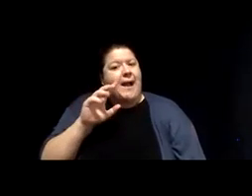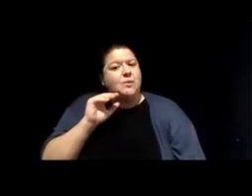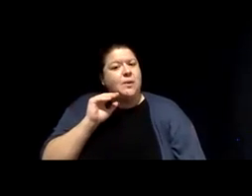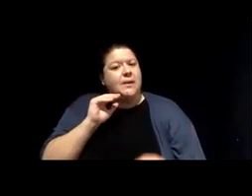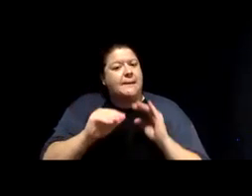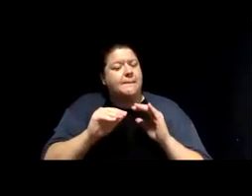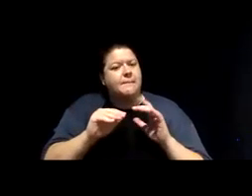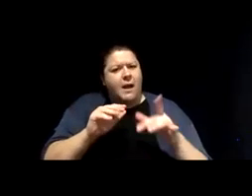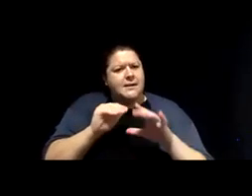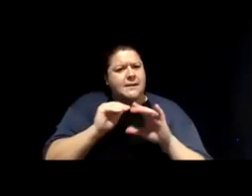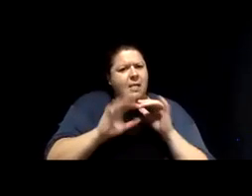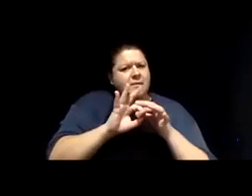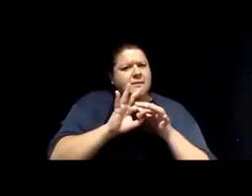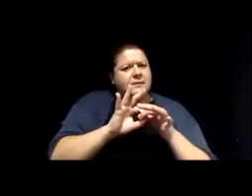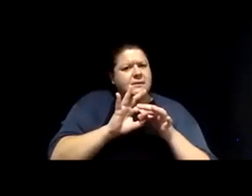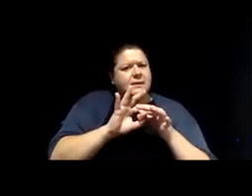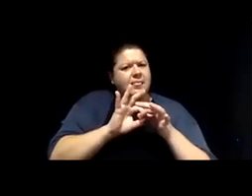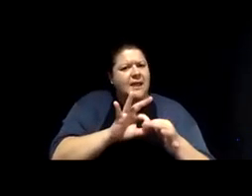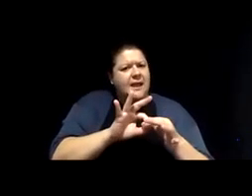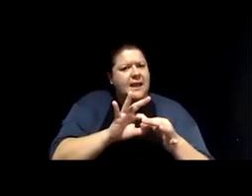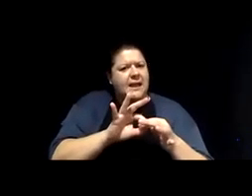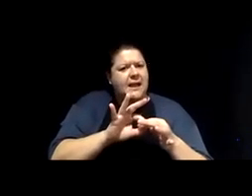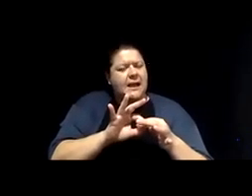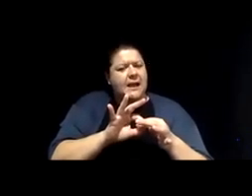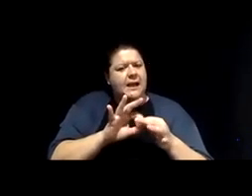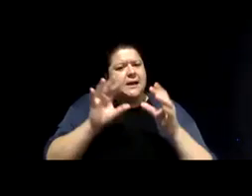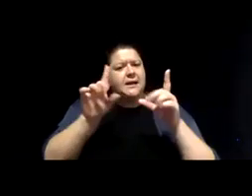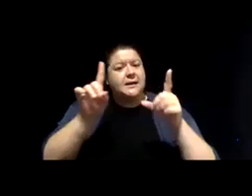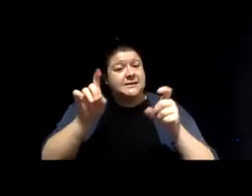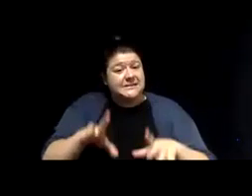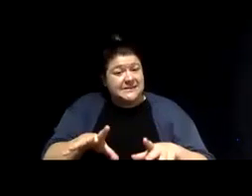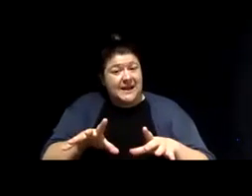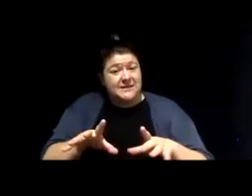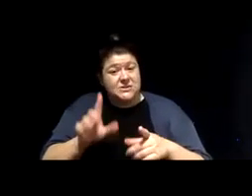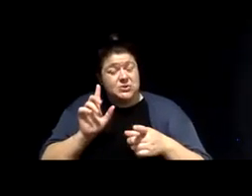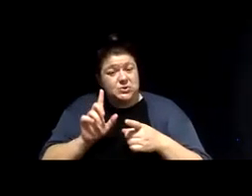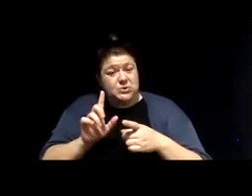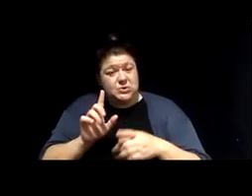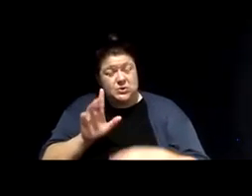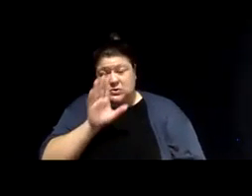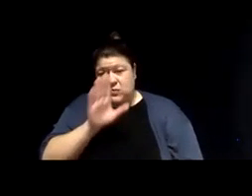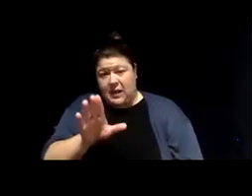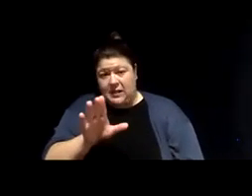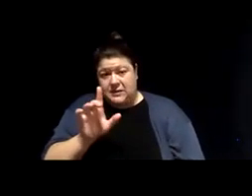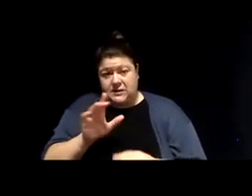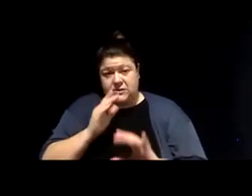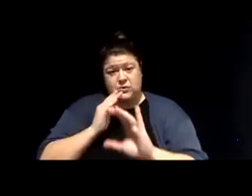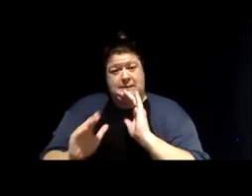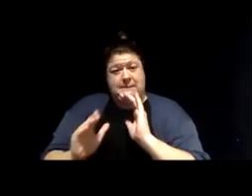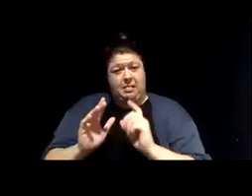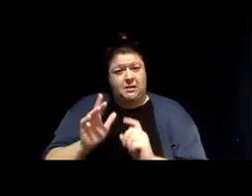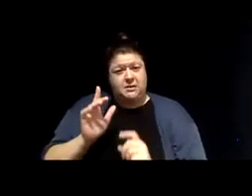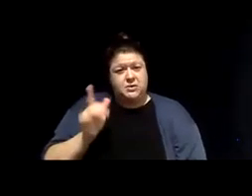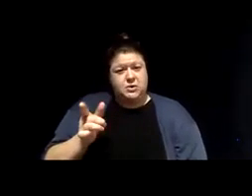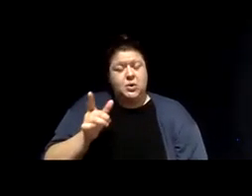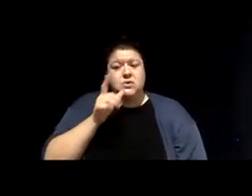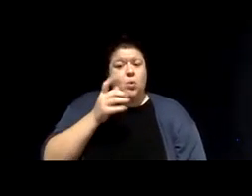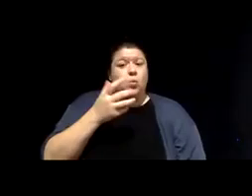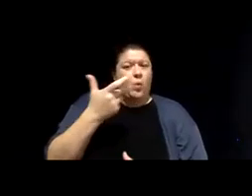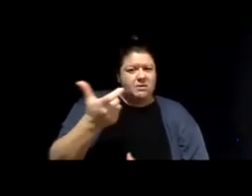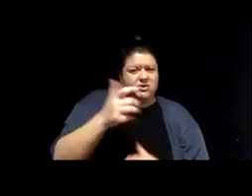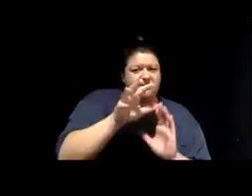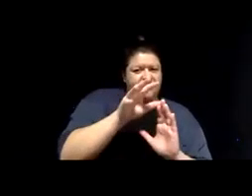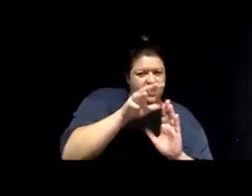have watched the video, you were instructed to go check your email, or even the email says, watch the video, then come back and take